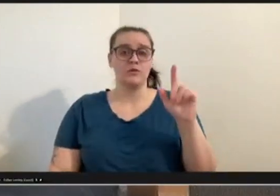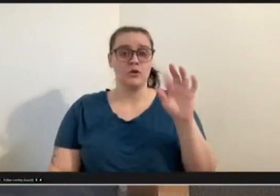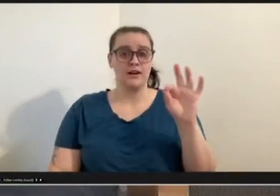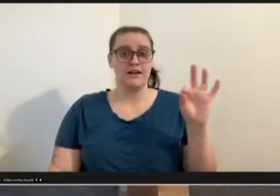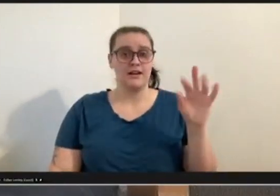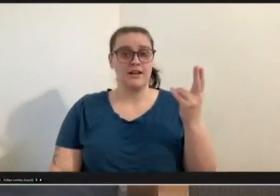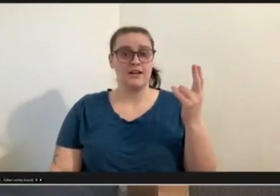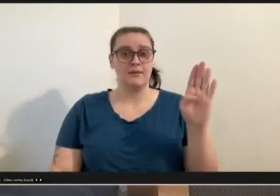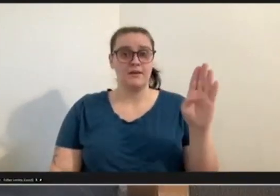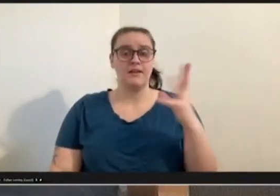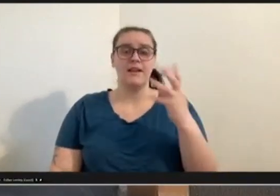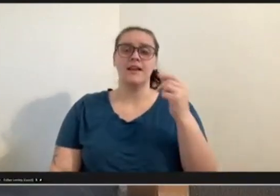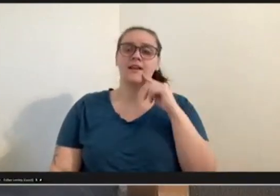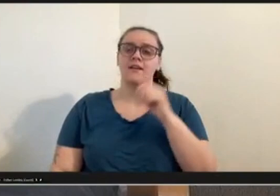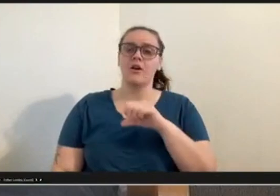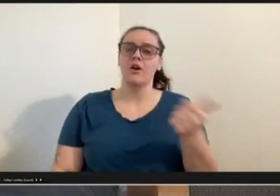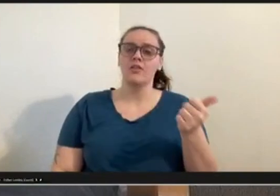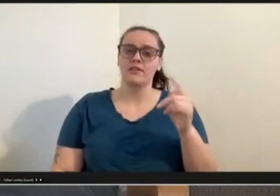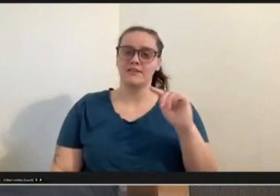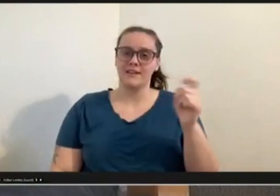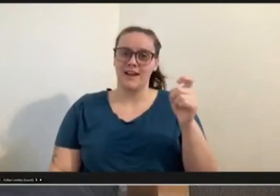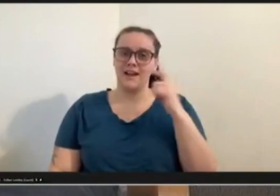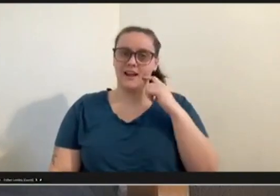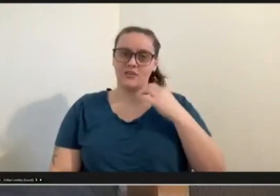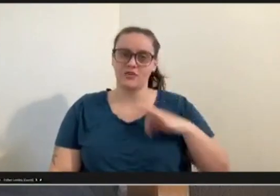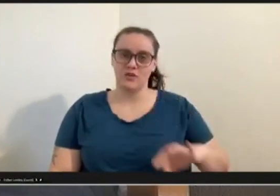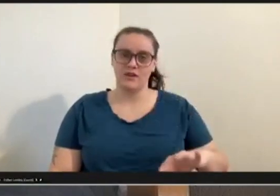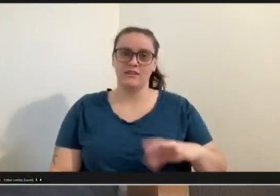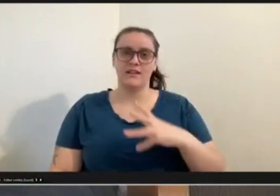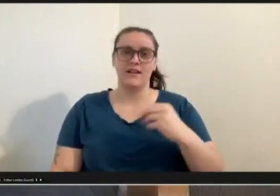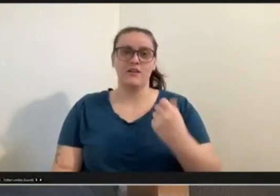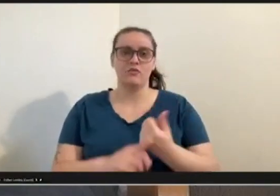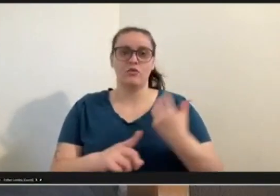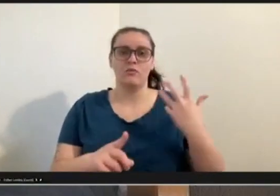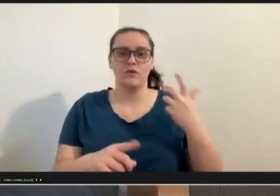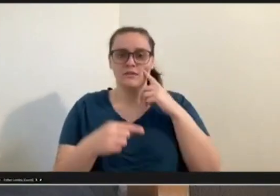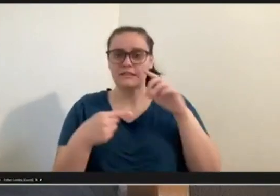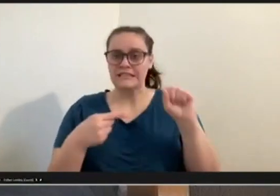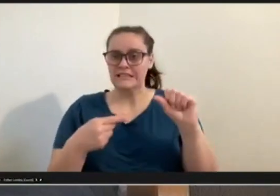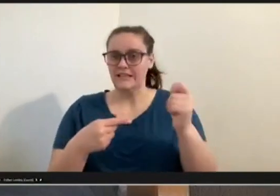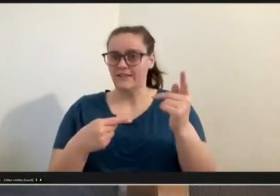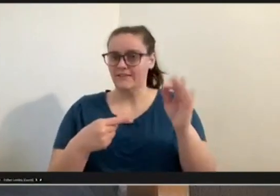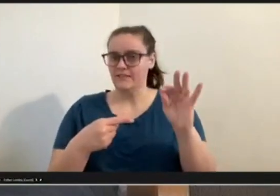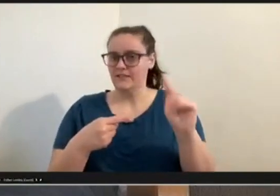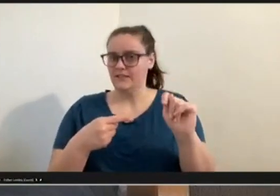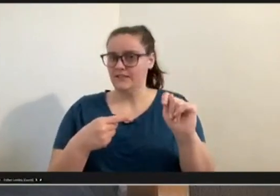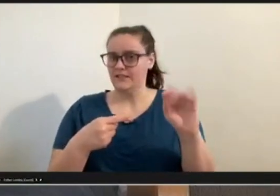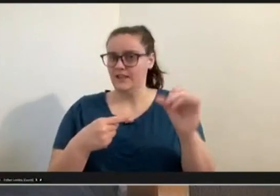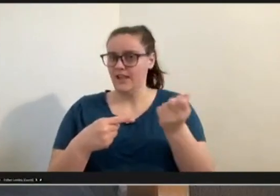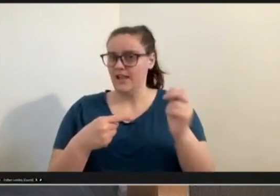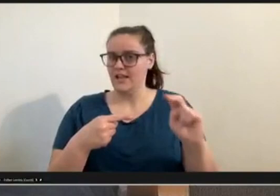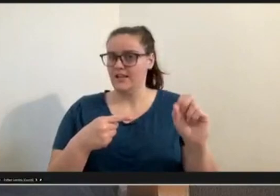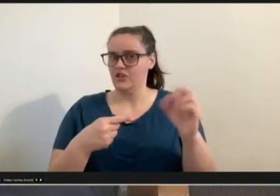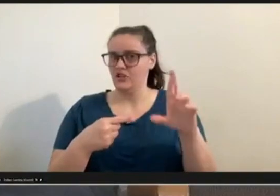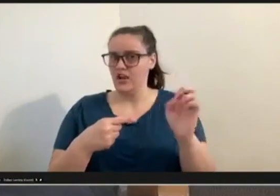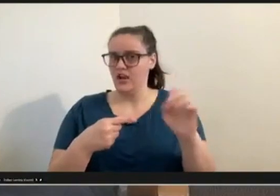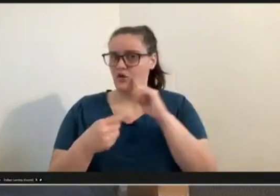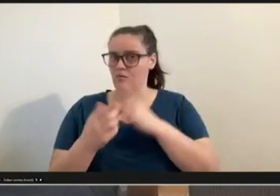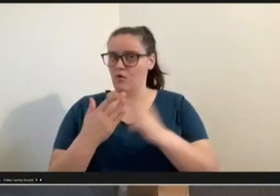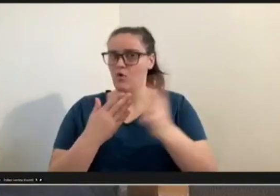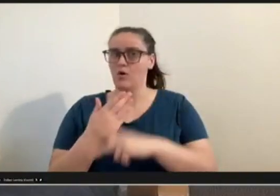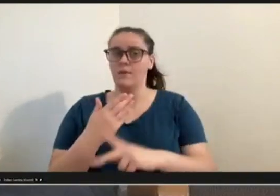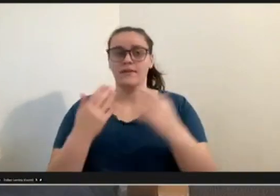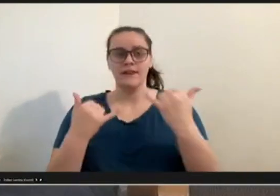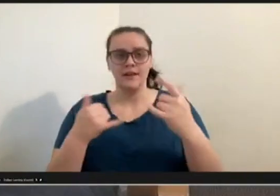credits and a robust SIP gain share program in place. Now is the time to double down on our successful enterprise